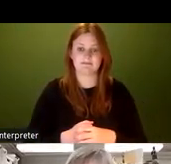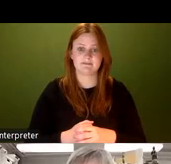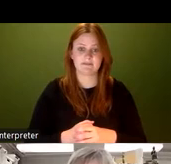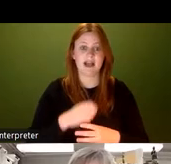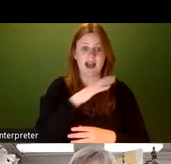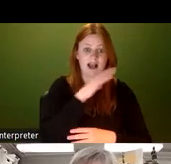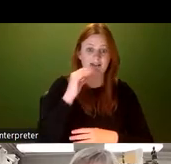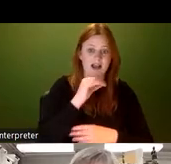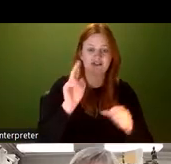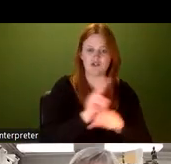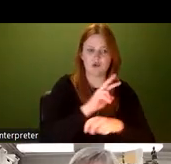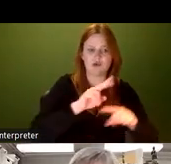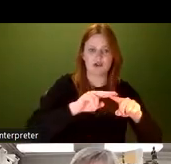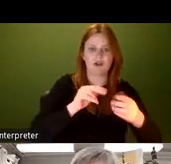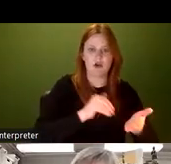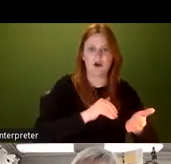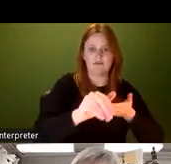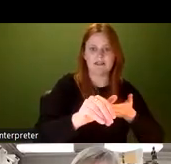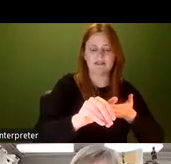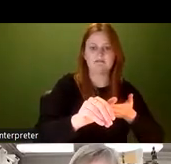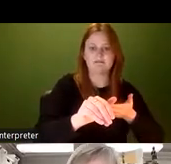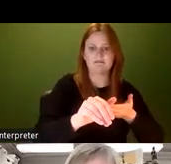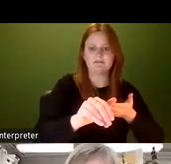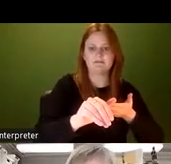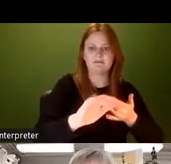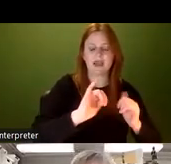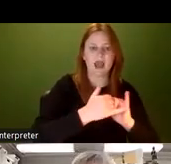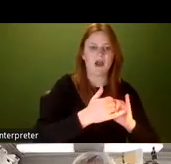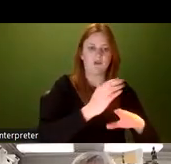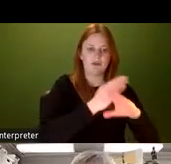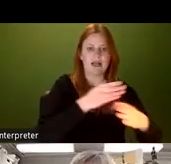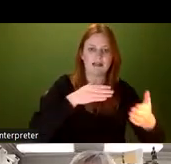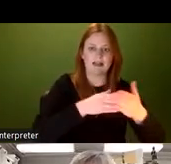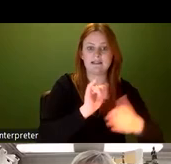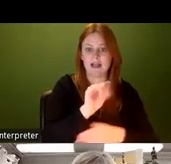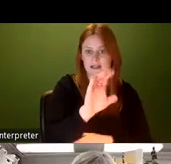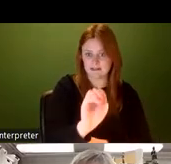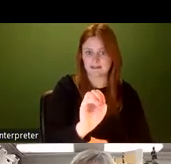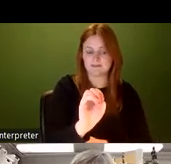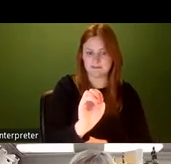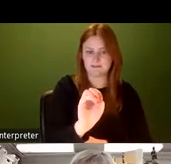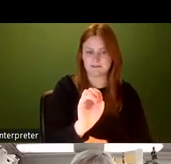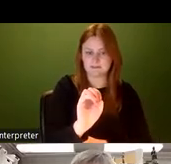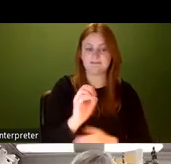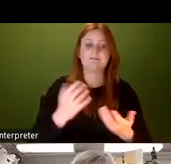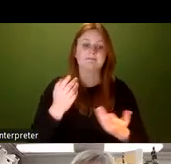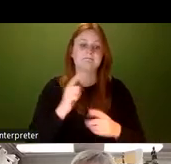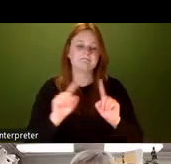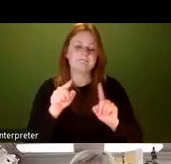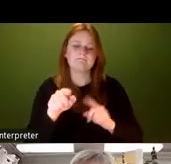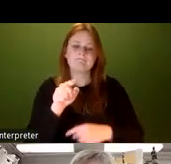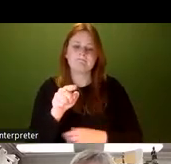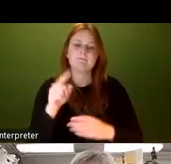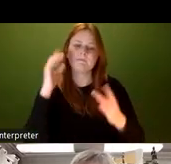Halifax as a means to combat ice. But here I was thinking also of